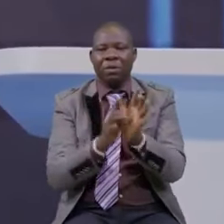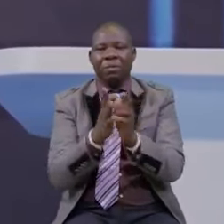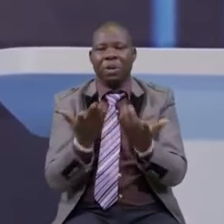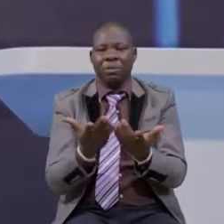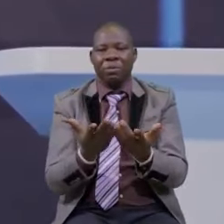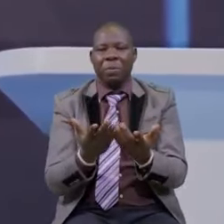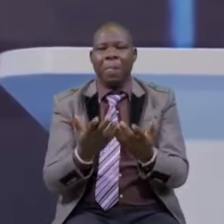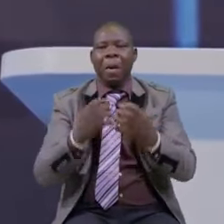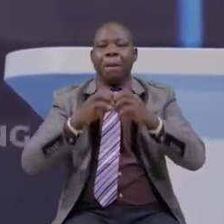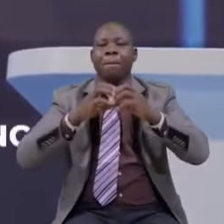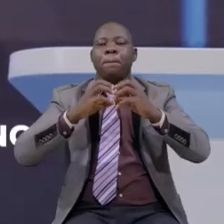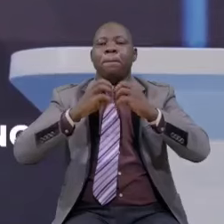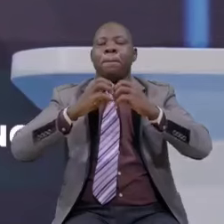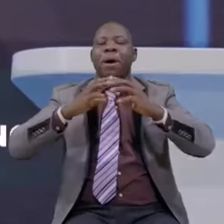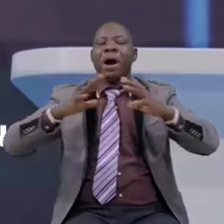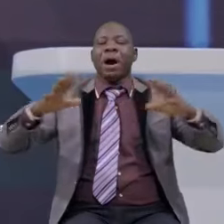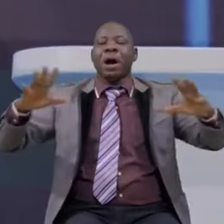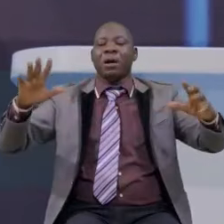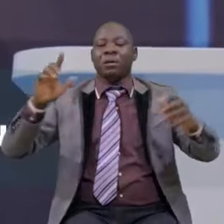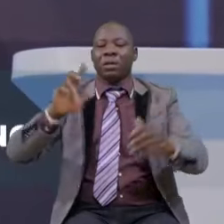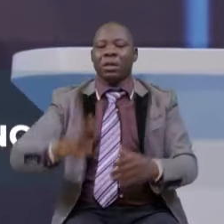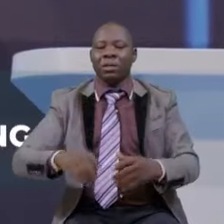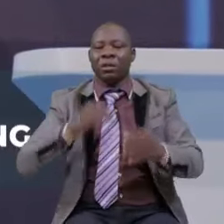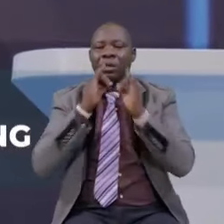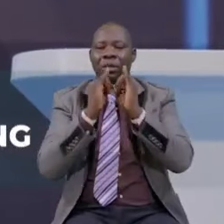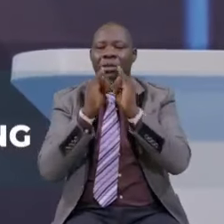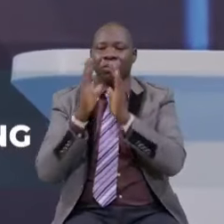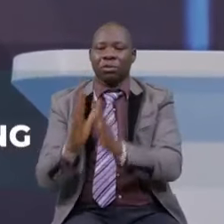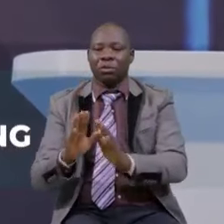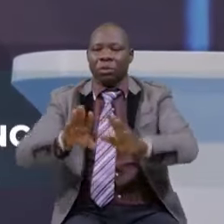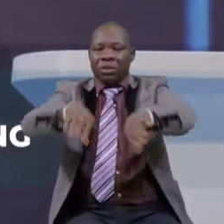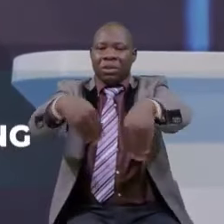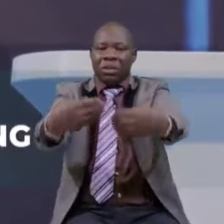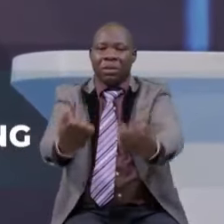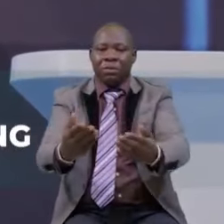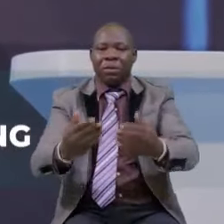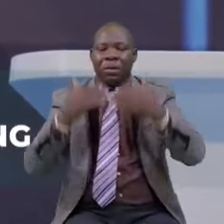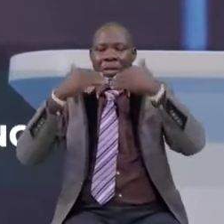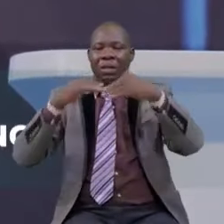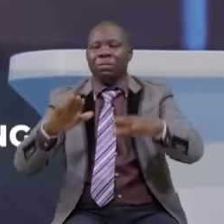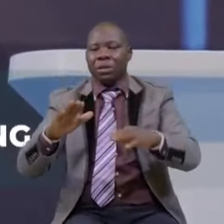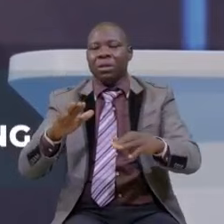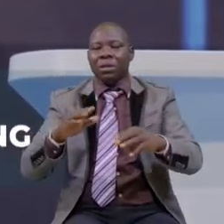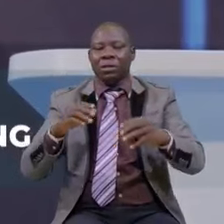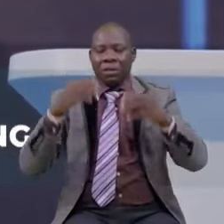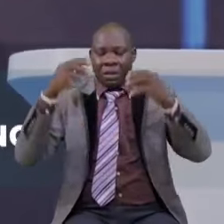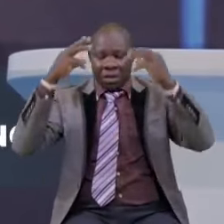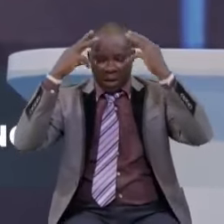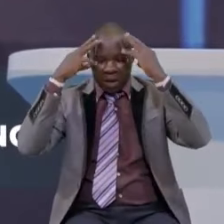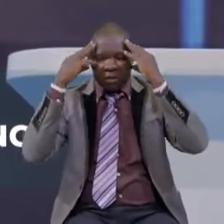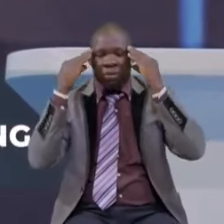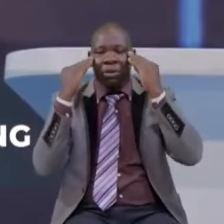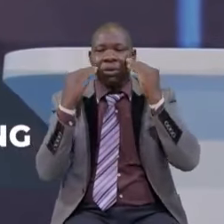boundless instructor, bestowing limitless